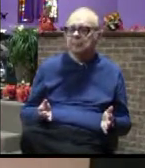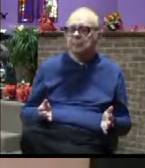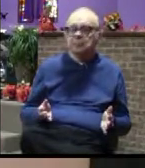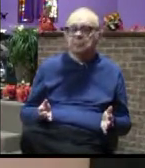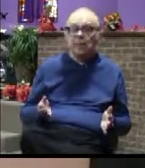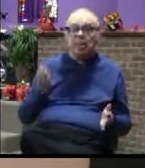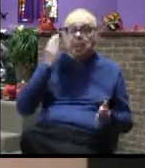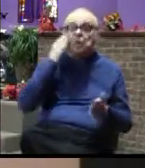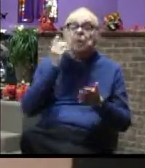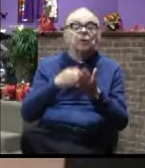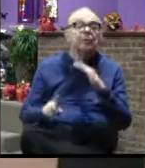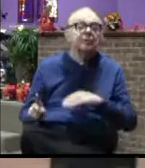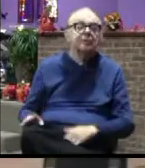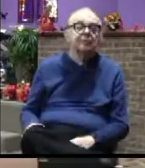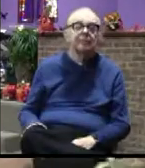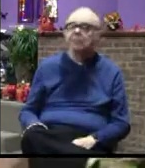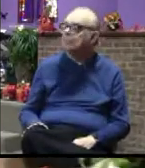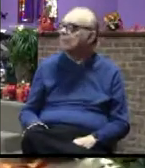You know why?